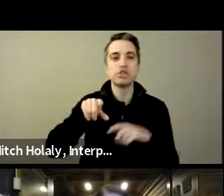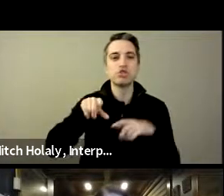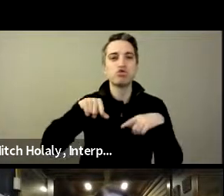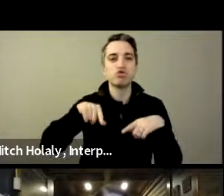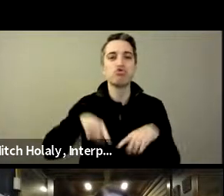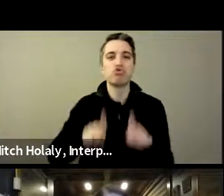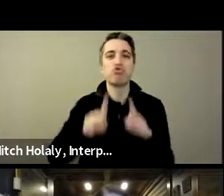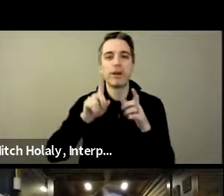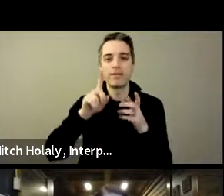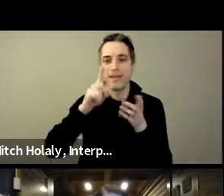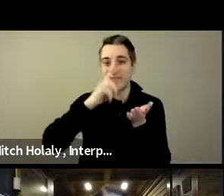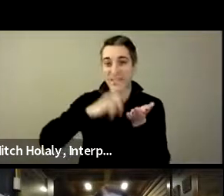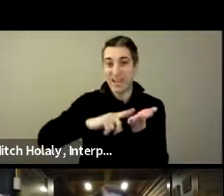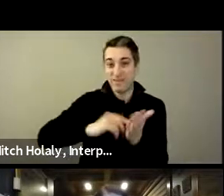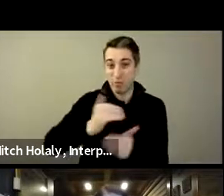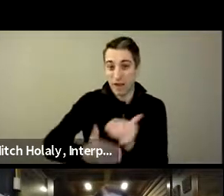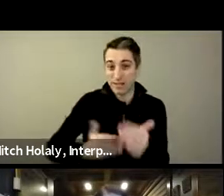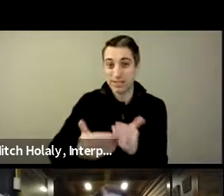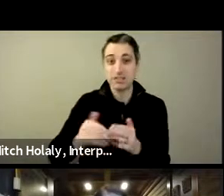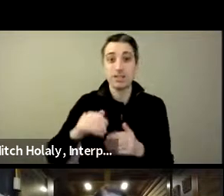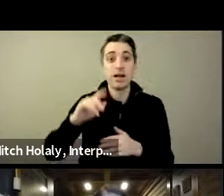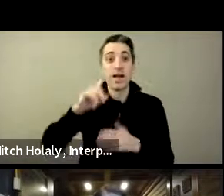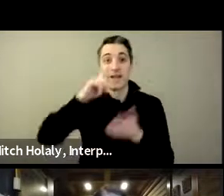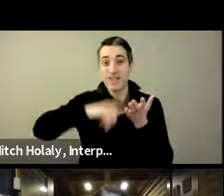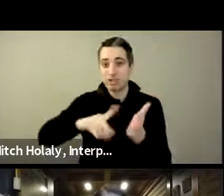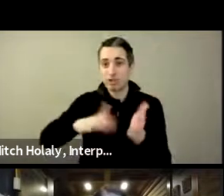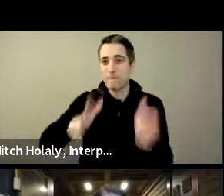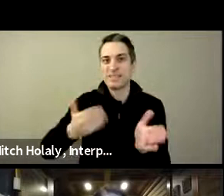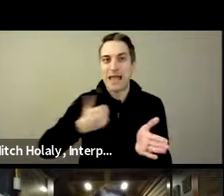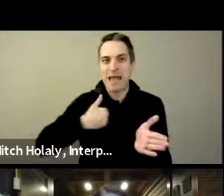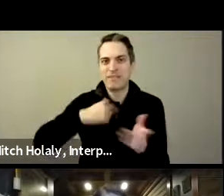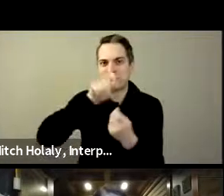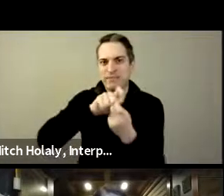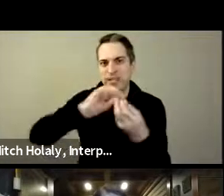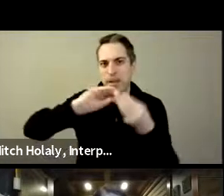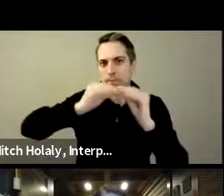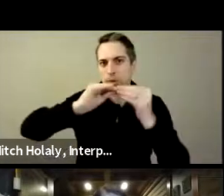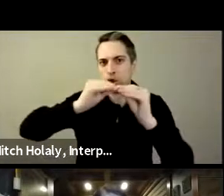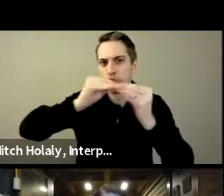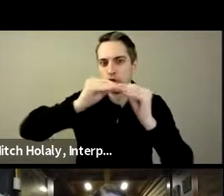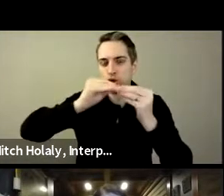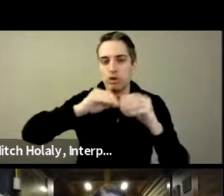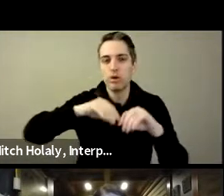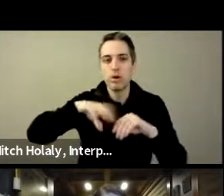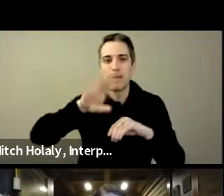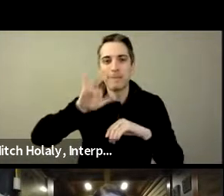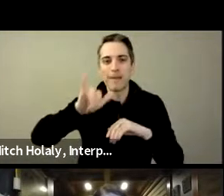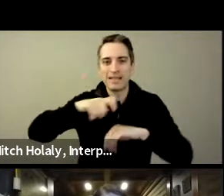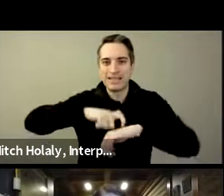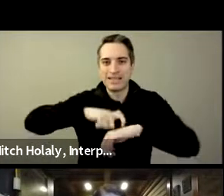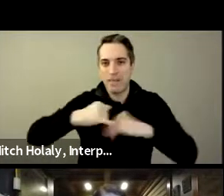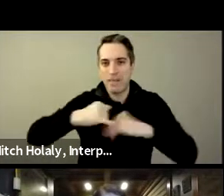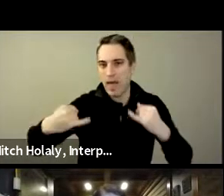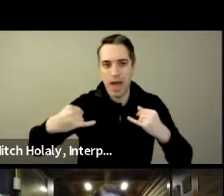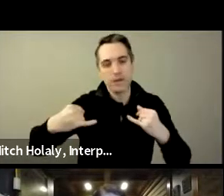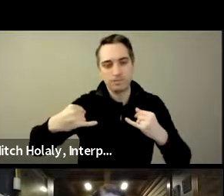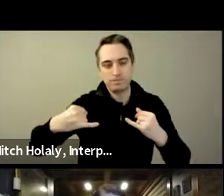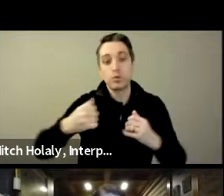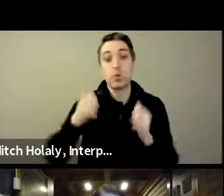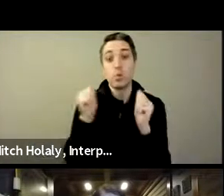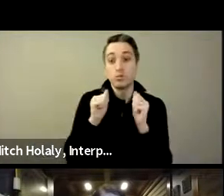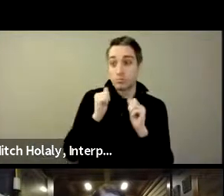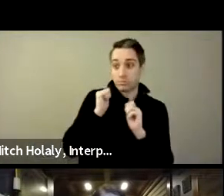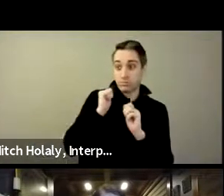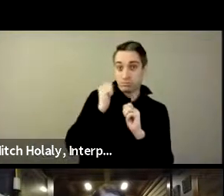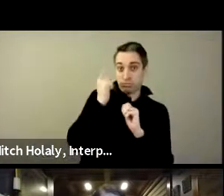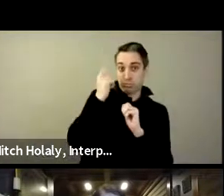process where the investigators have to turn in a number of reports by a particular time. With COVID and a number of other